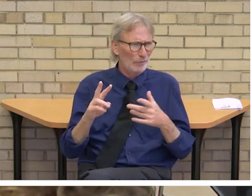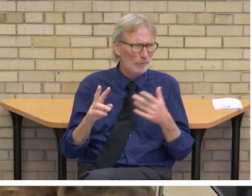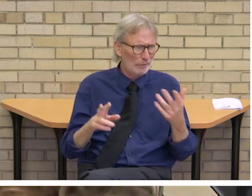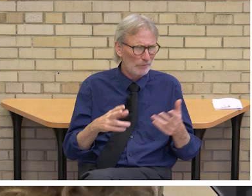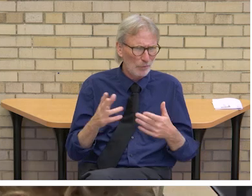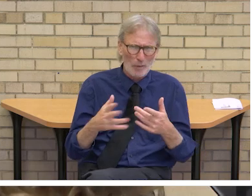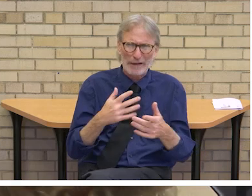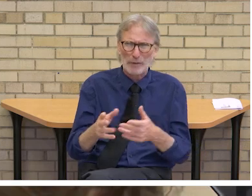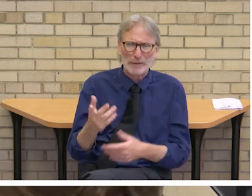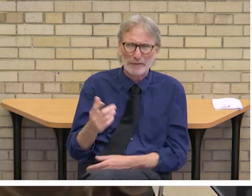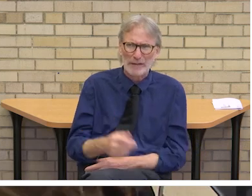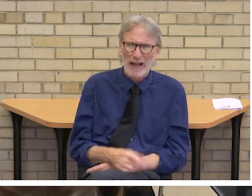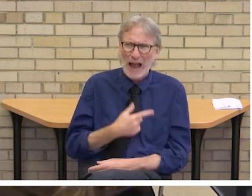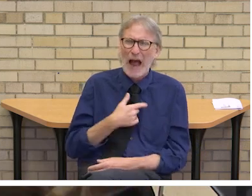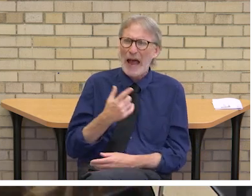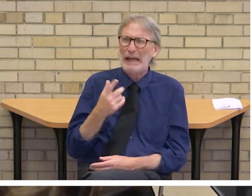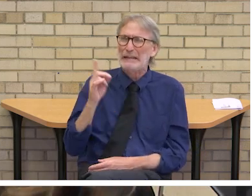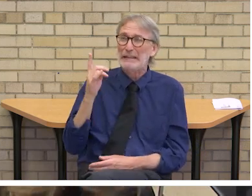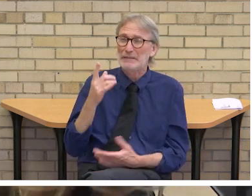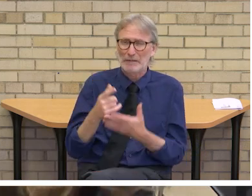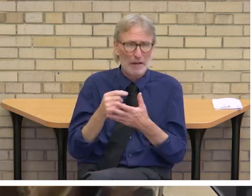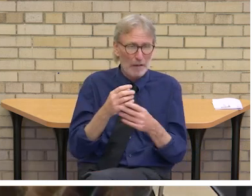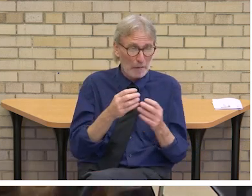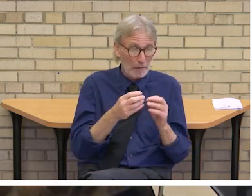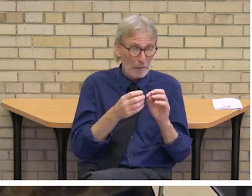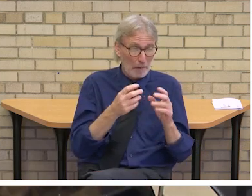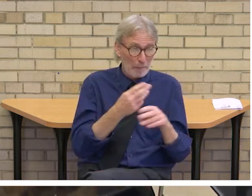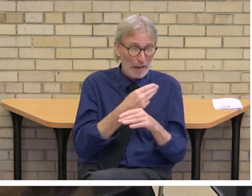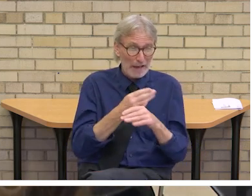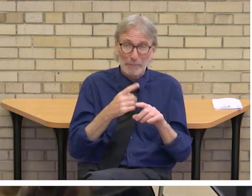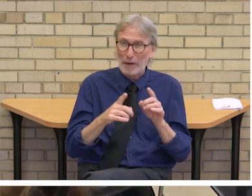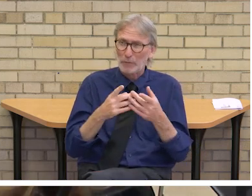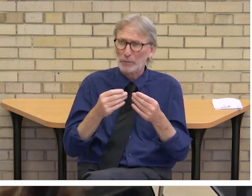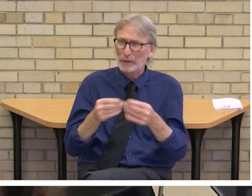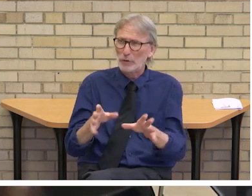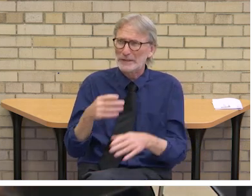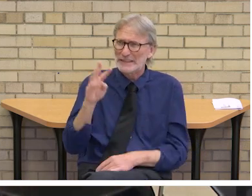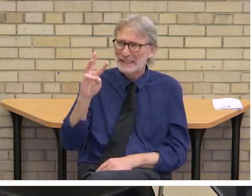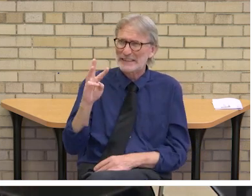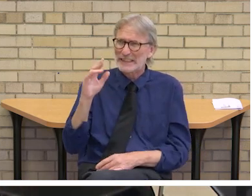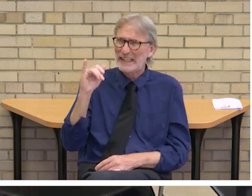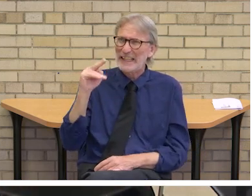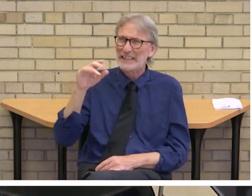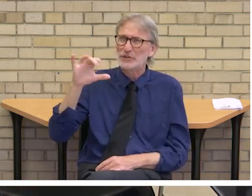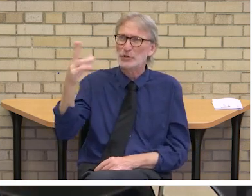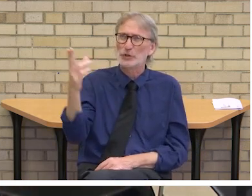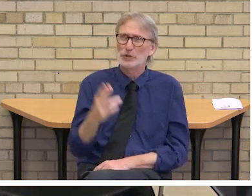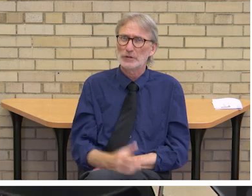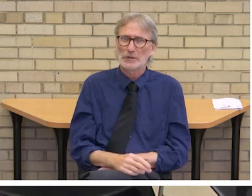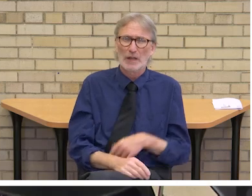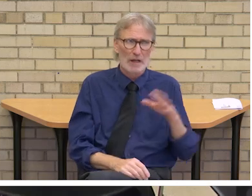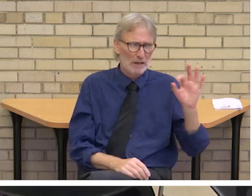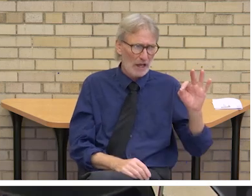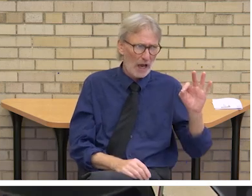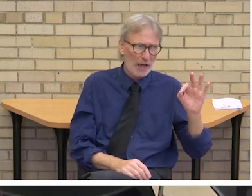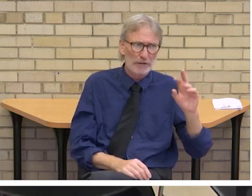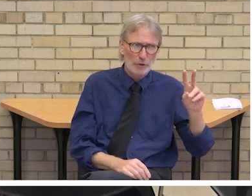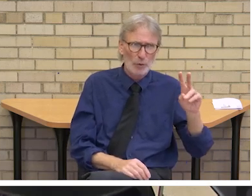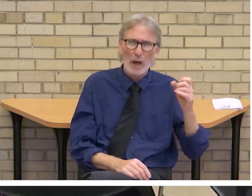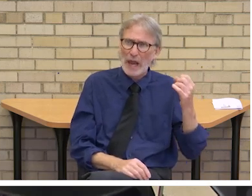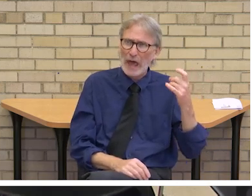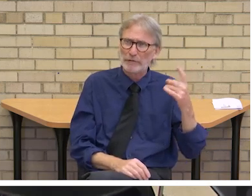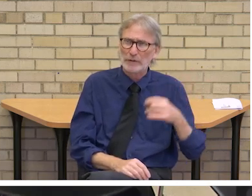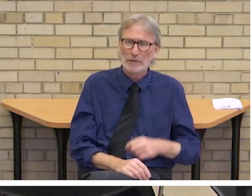the whatever. I did the math there. We're missing 6 inches someplace. So the 9, the 2, and the